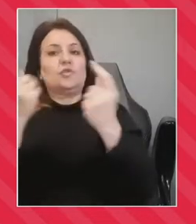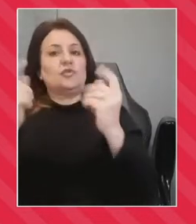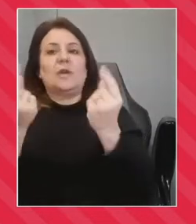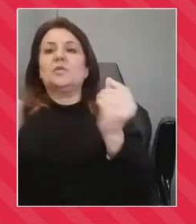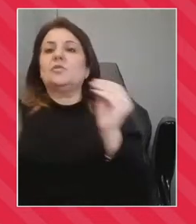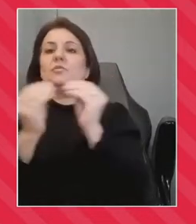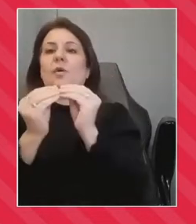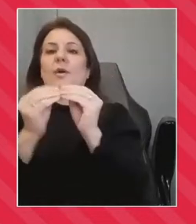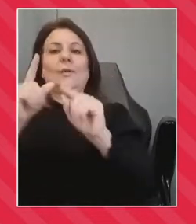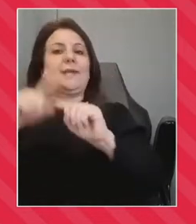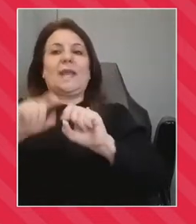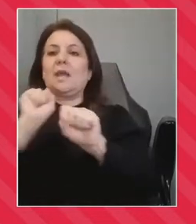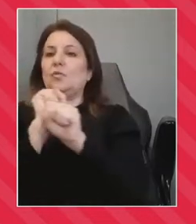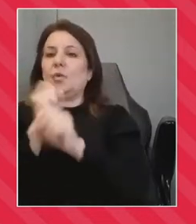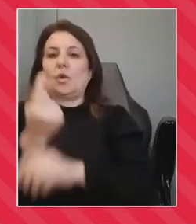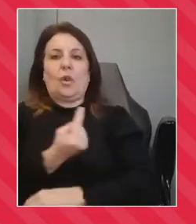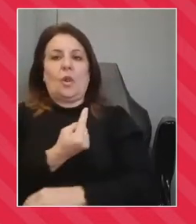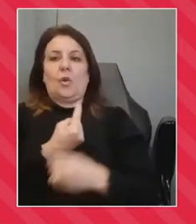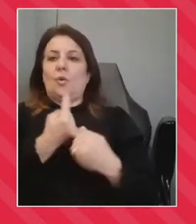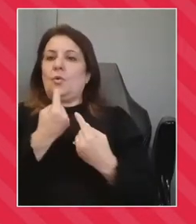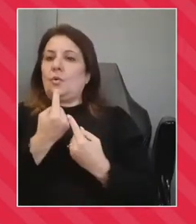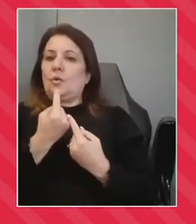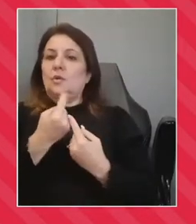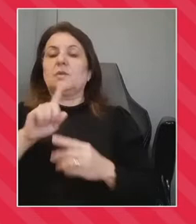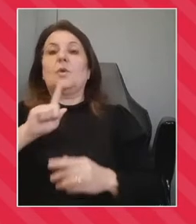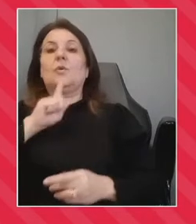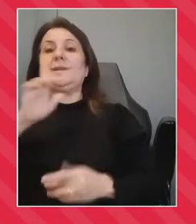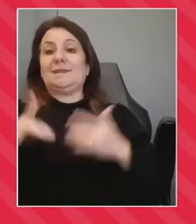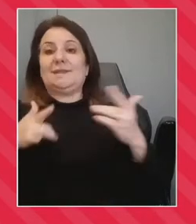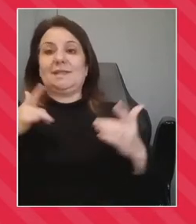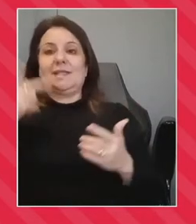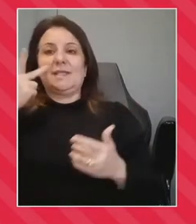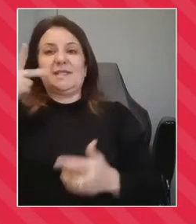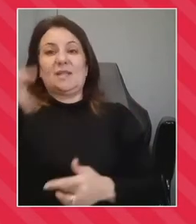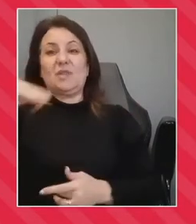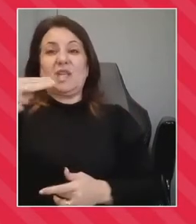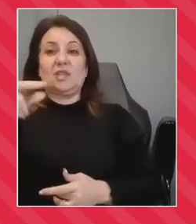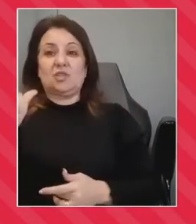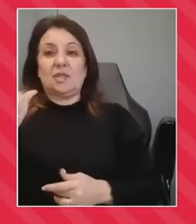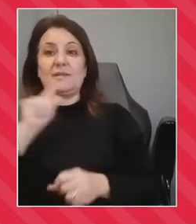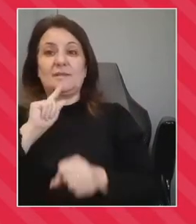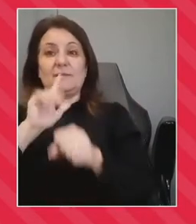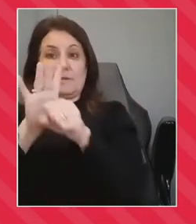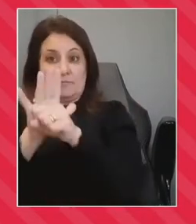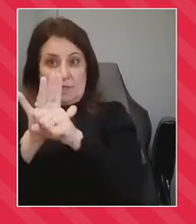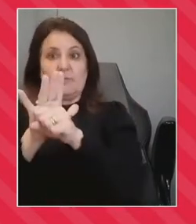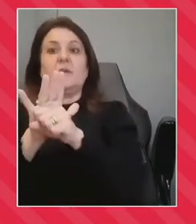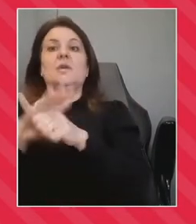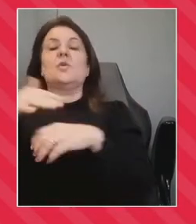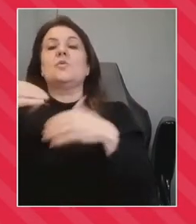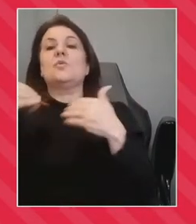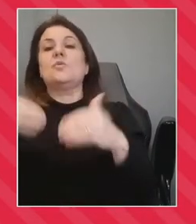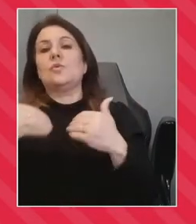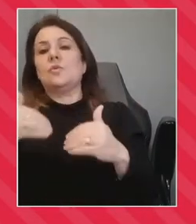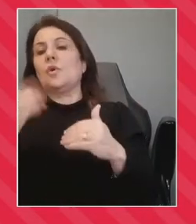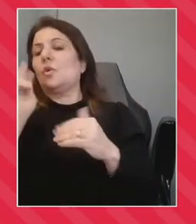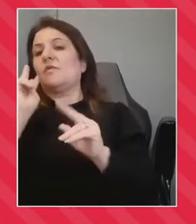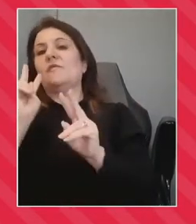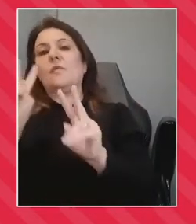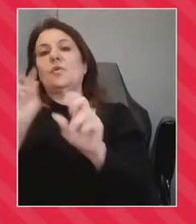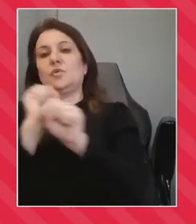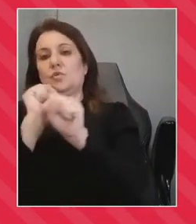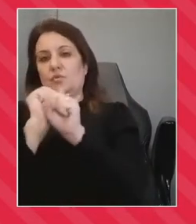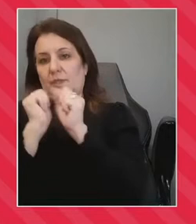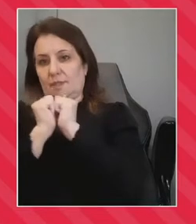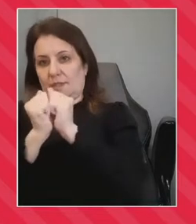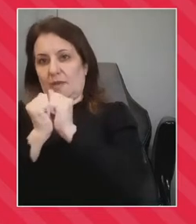work alone. And so we're really excited to see PHA's commitment to advancing food equity and look forward to the future work where we can intersect